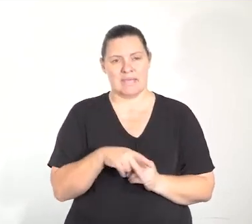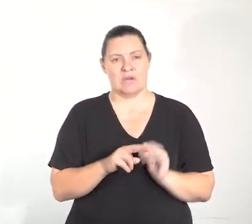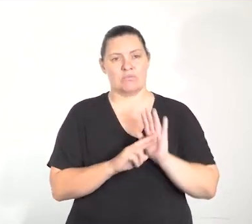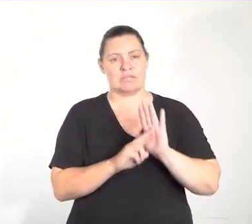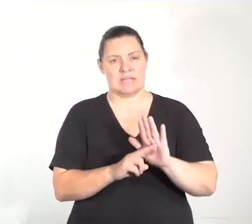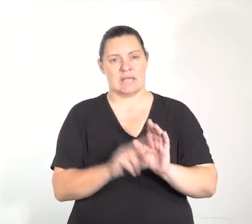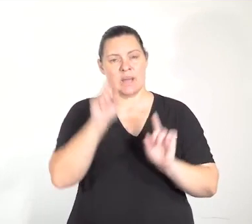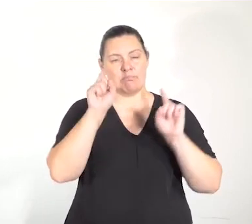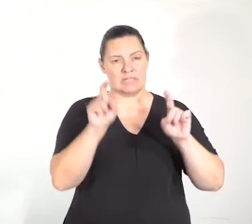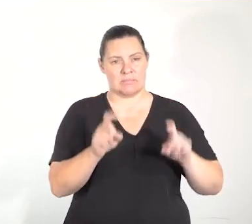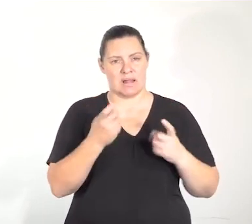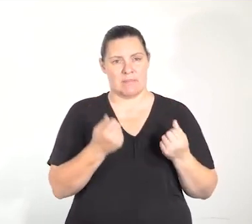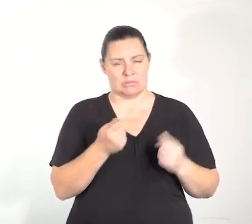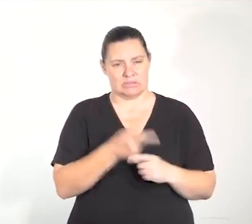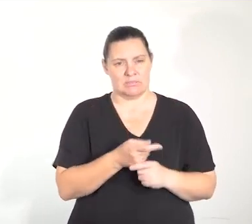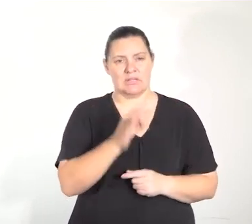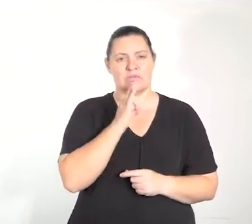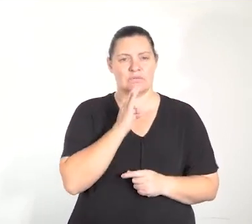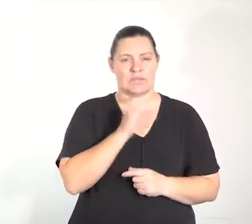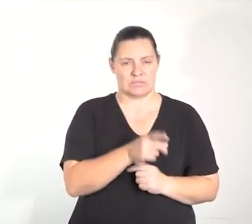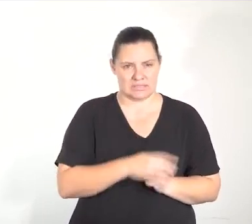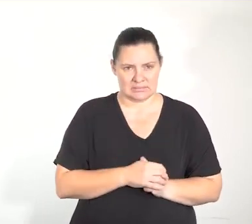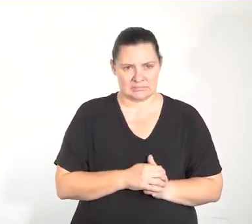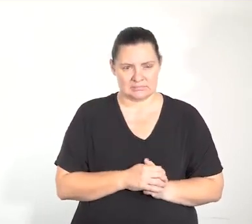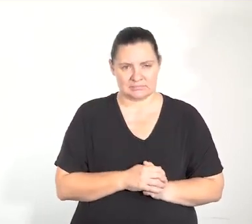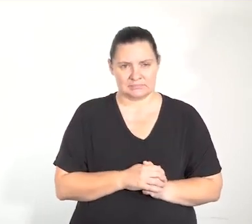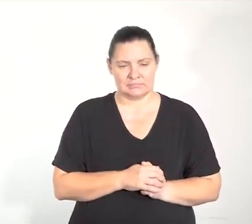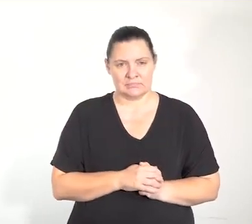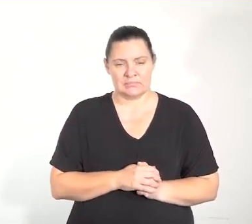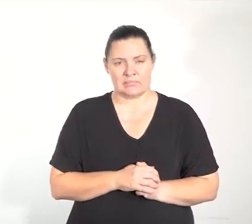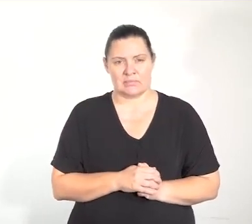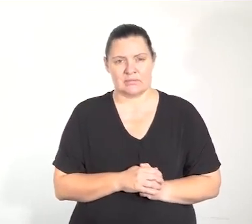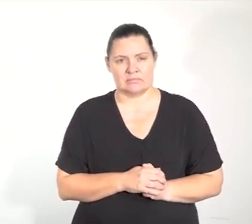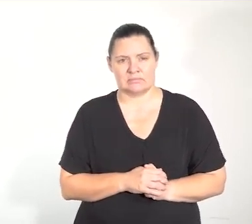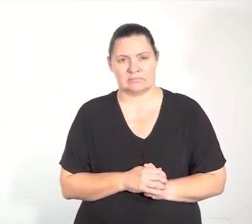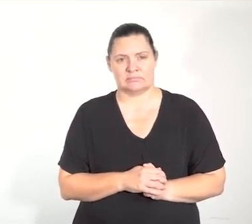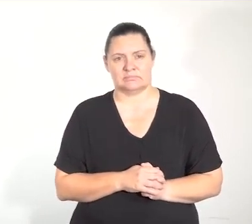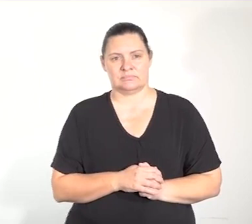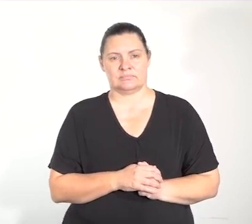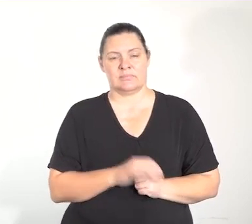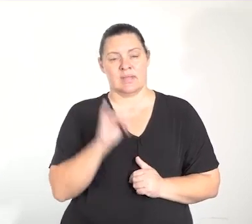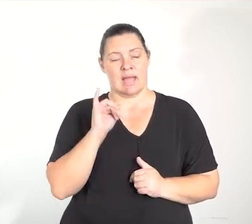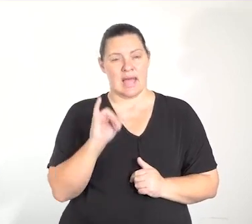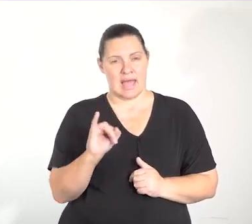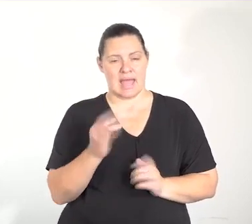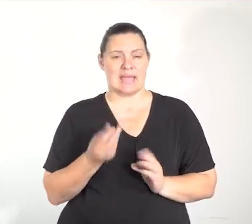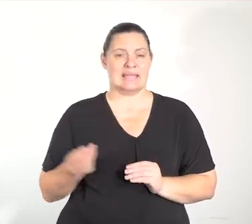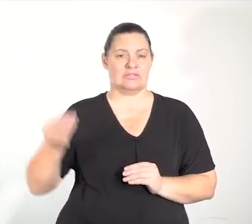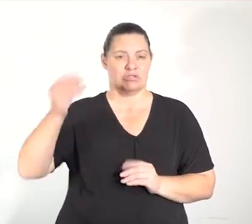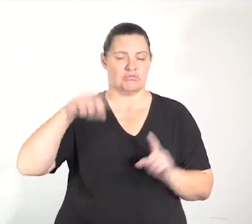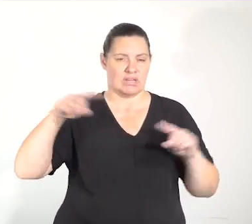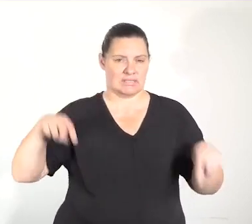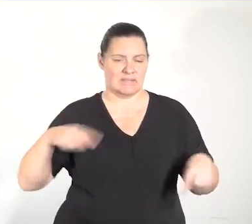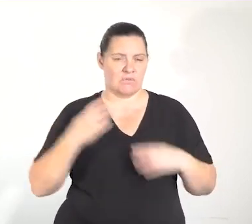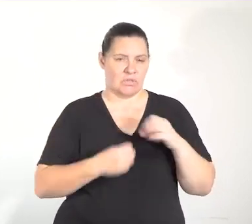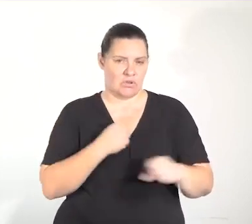will represent the principal amount invested. So this is the initial amount that Chantal has. The I will represent the